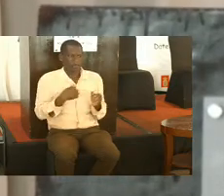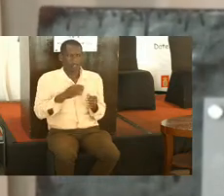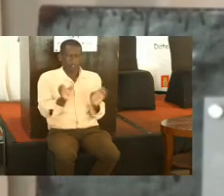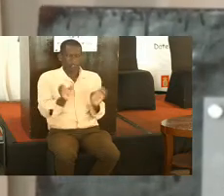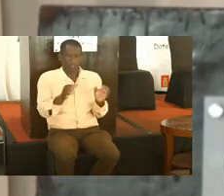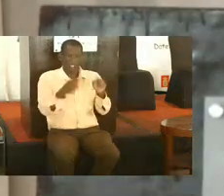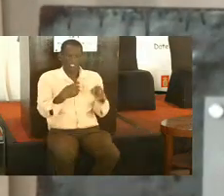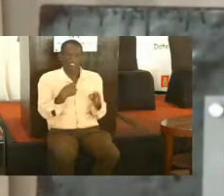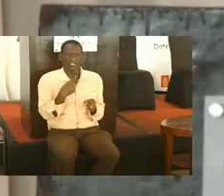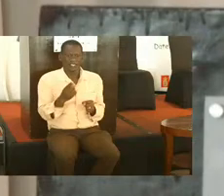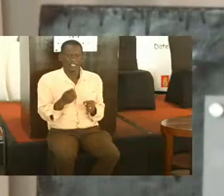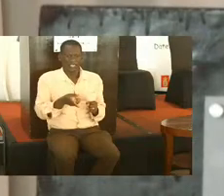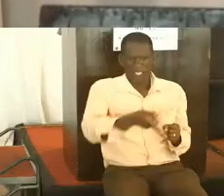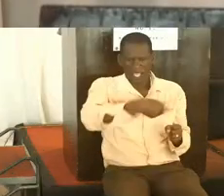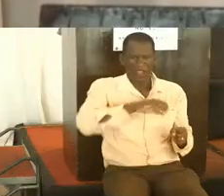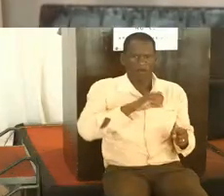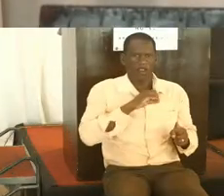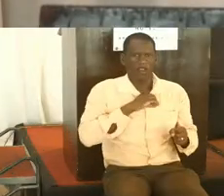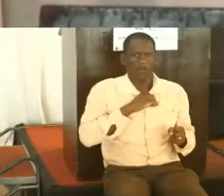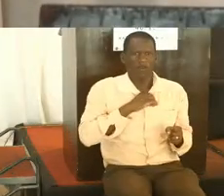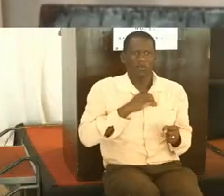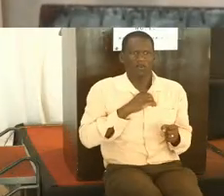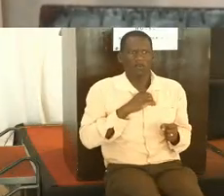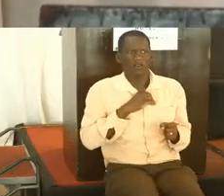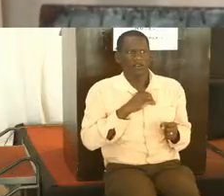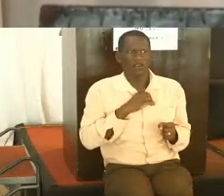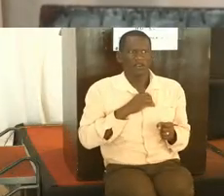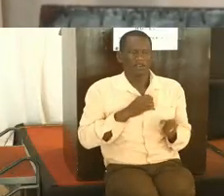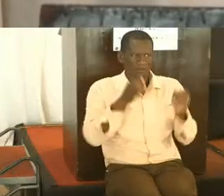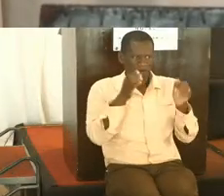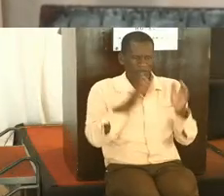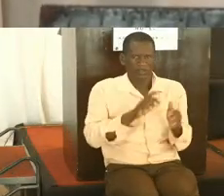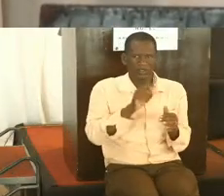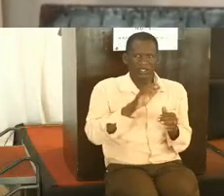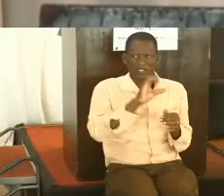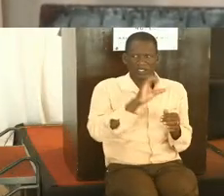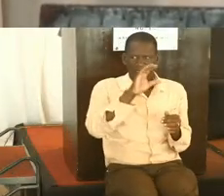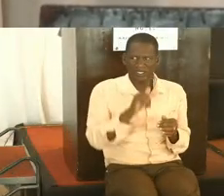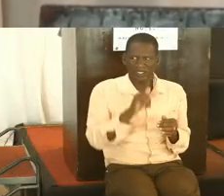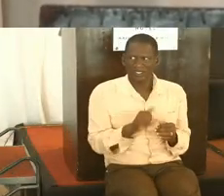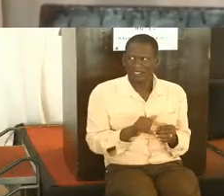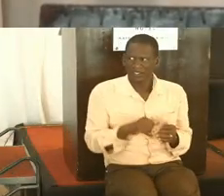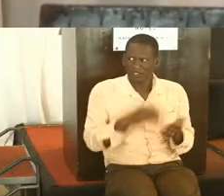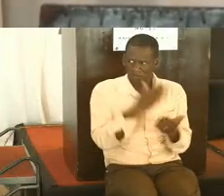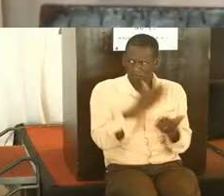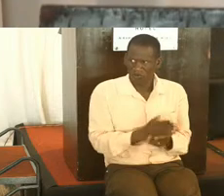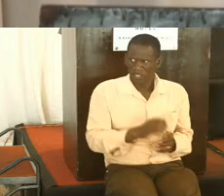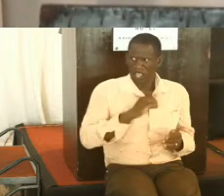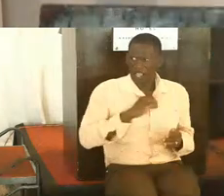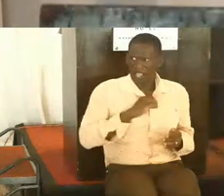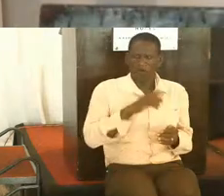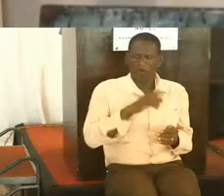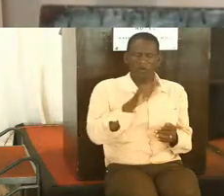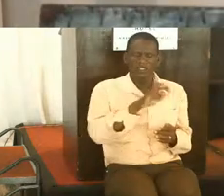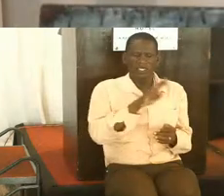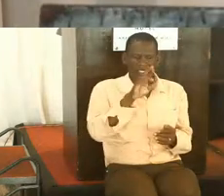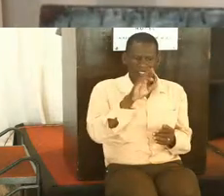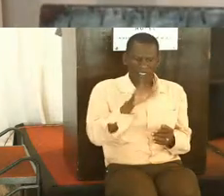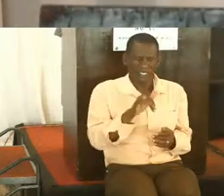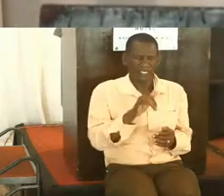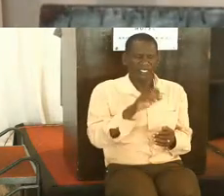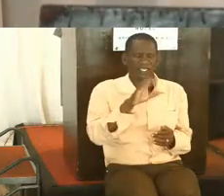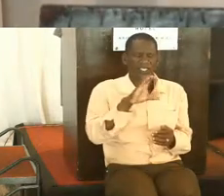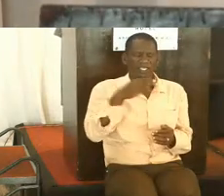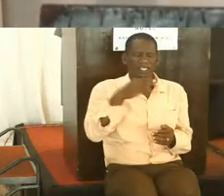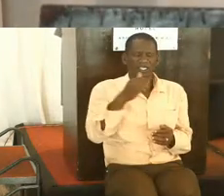have said our very own Tracy Chapman not so our very interested Chapman